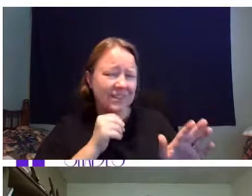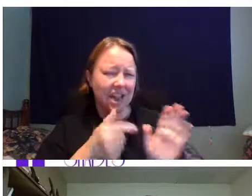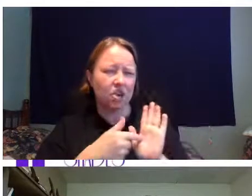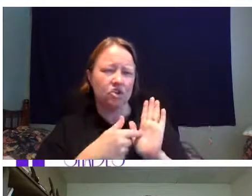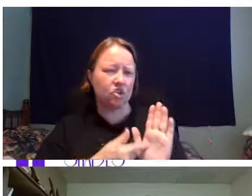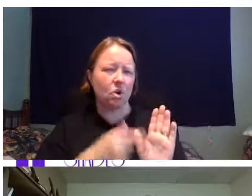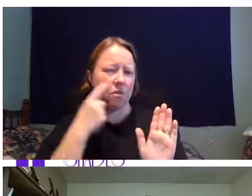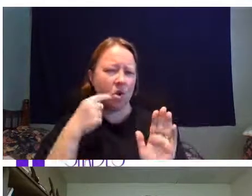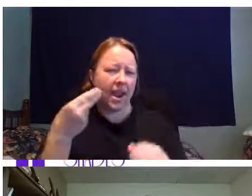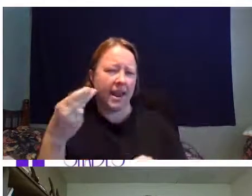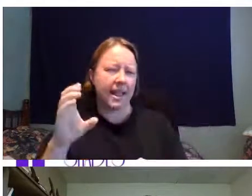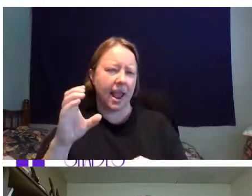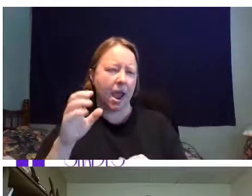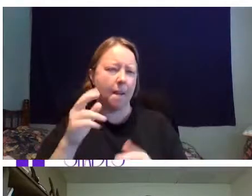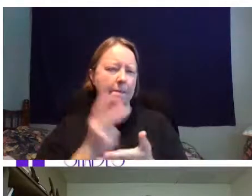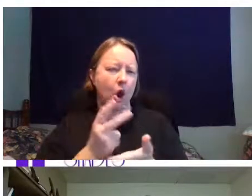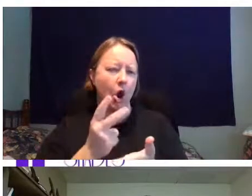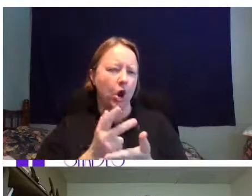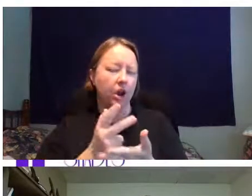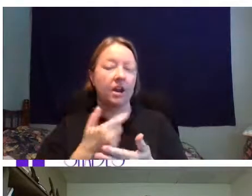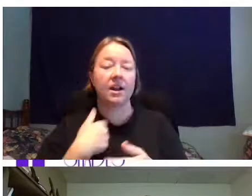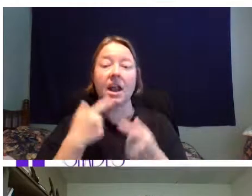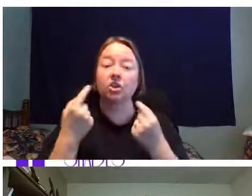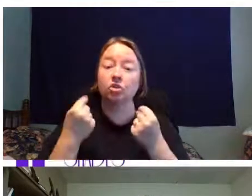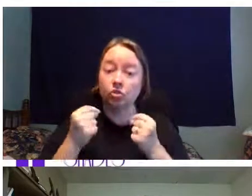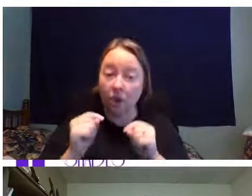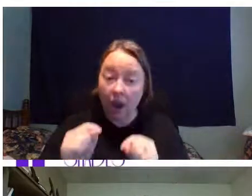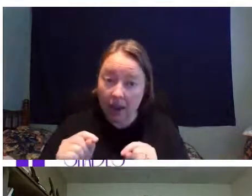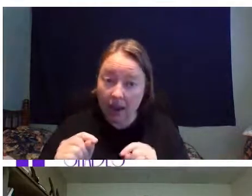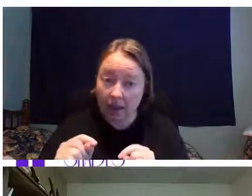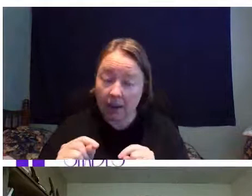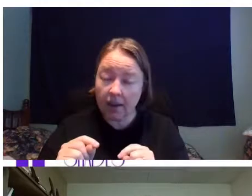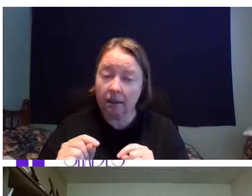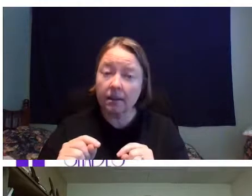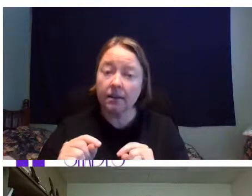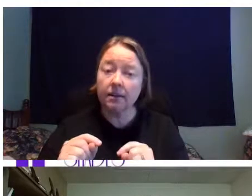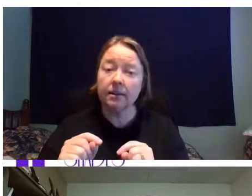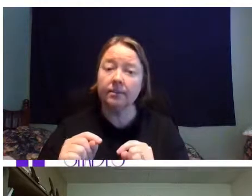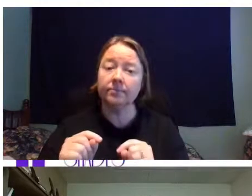for handicap parking. And, and I try and do,